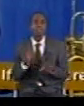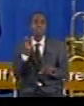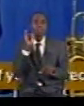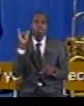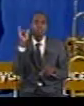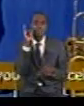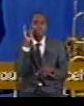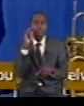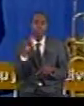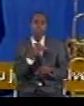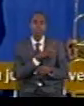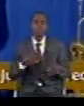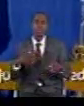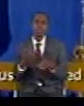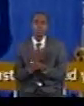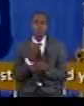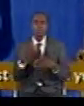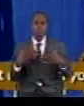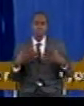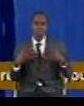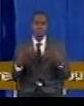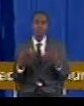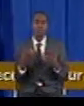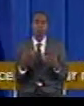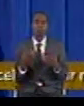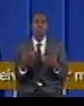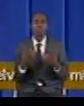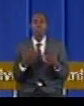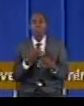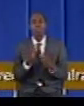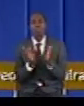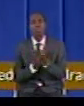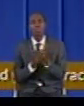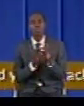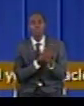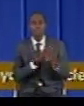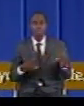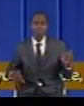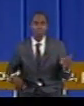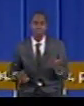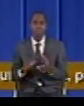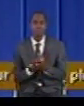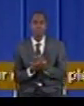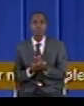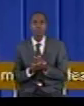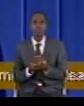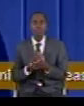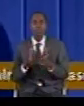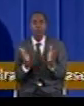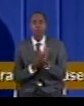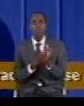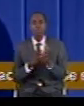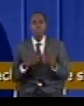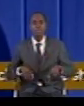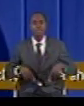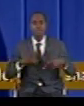in her life. Please testify. Praise the Lord. Praise the living